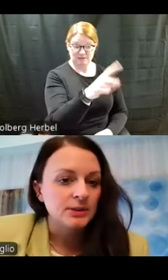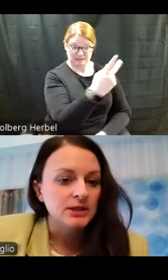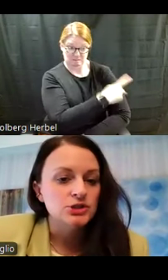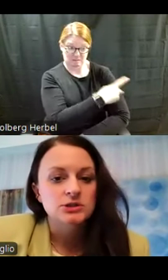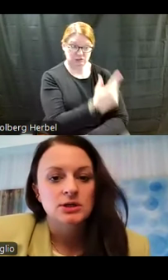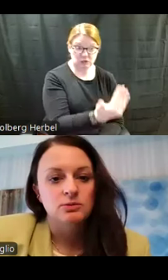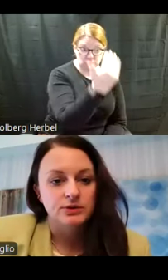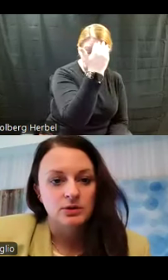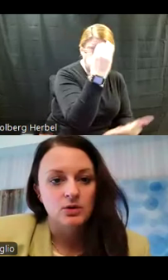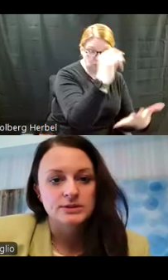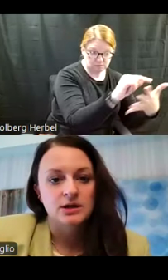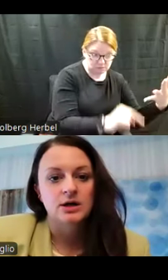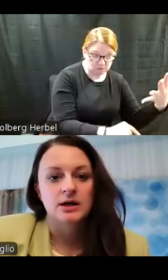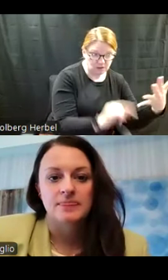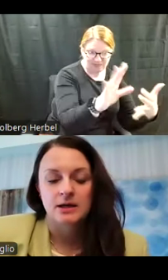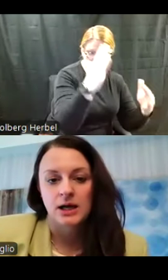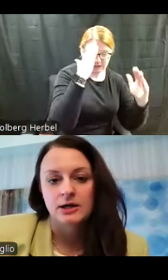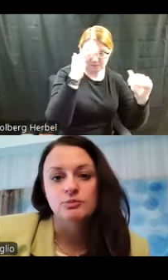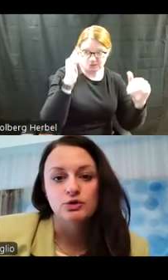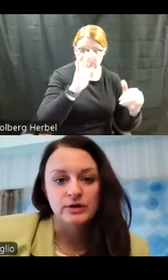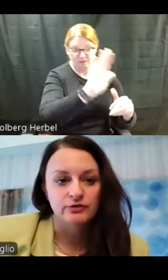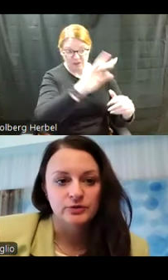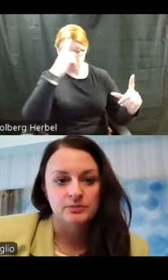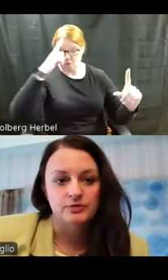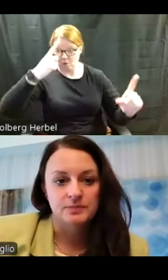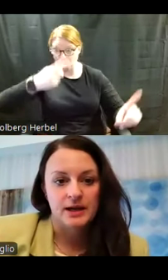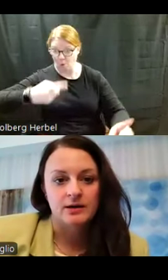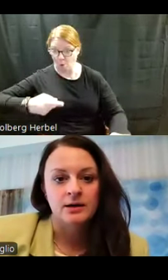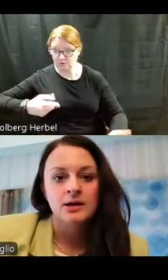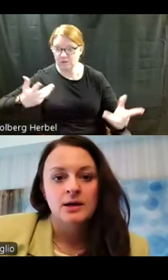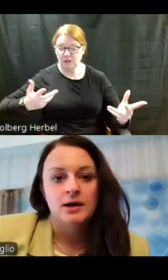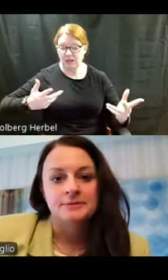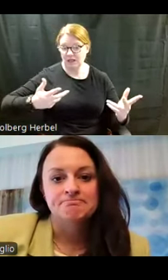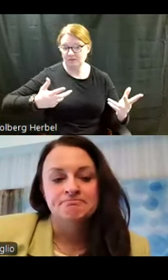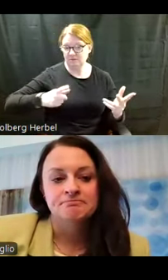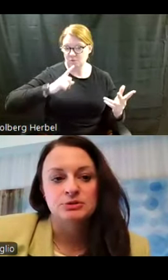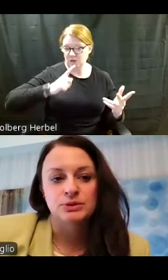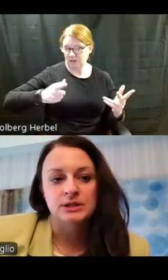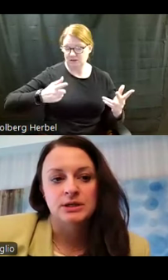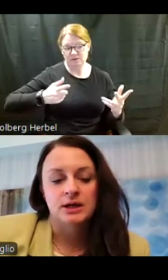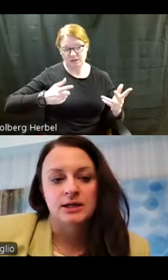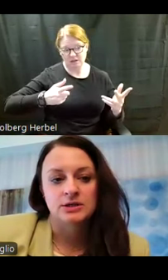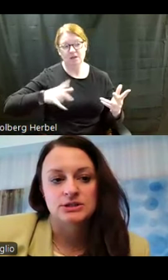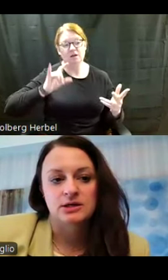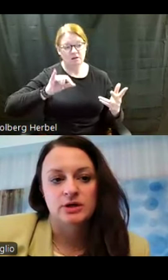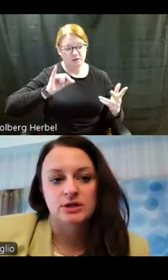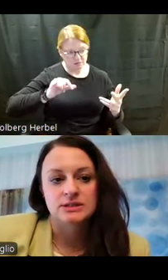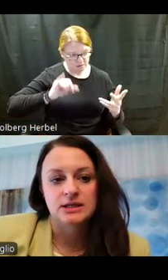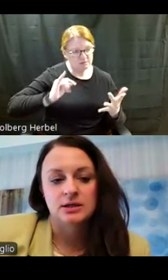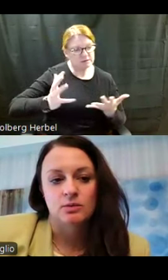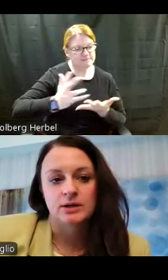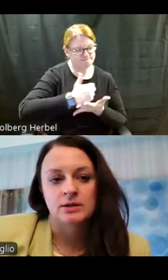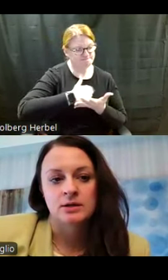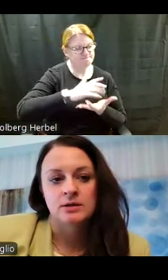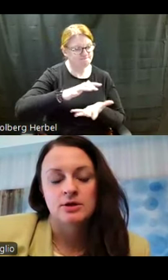their expectations are, what their goals are, and then kind of moving from there. So really, again, just kind of